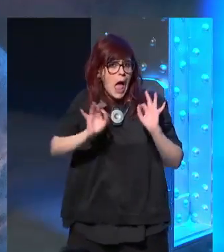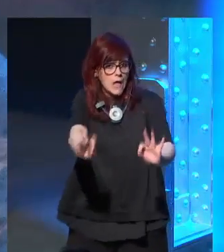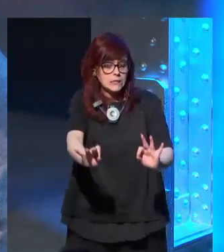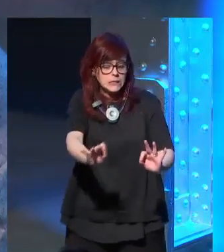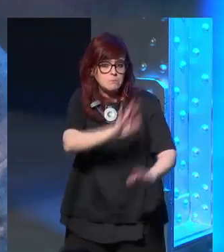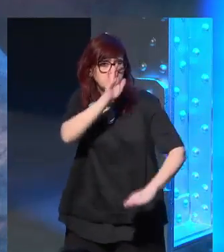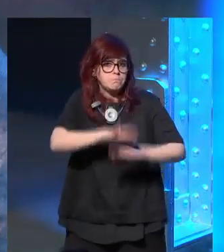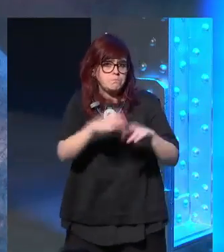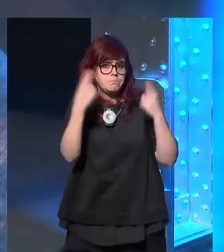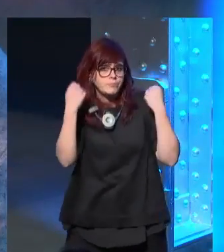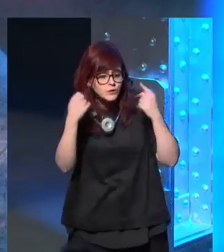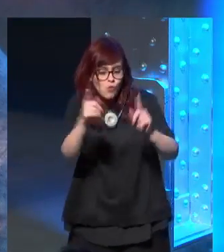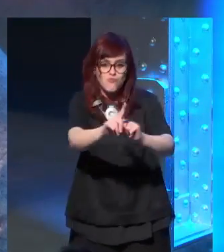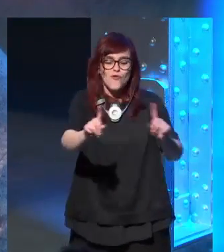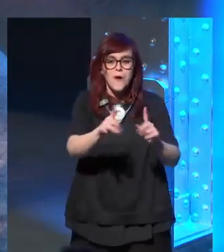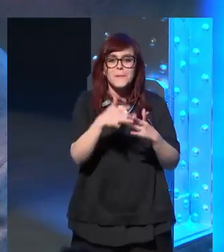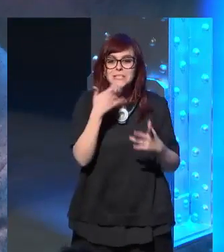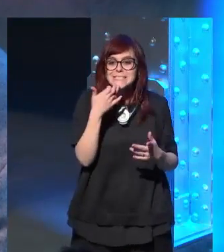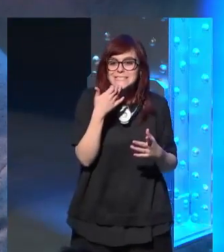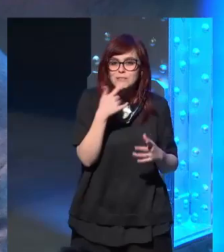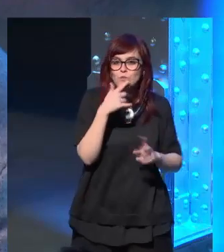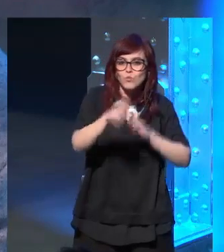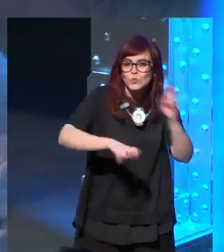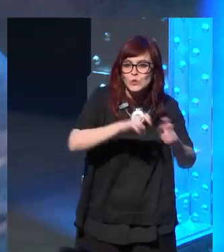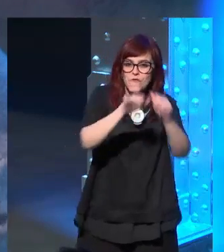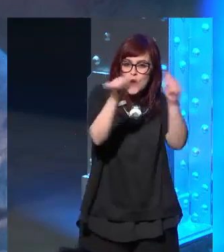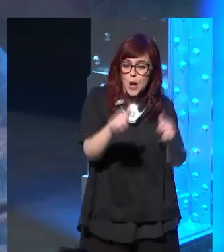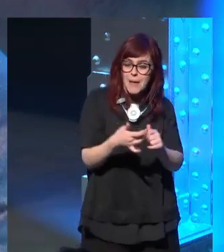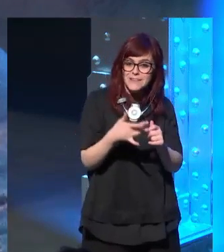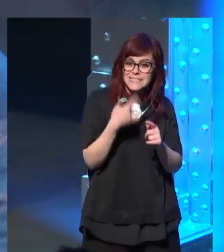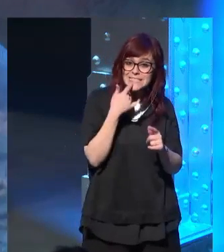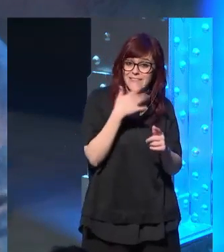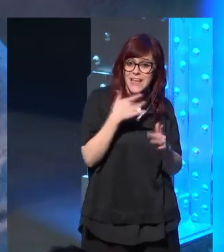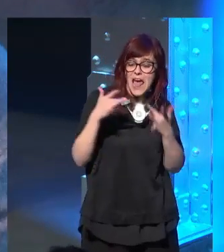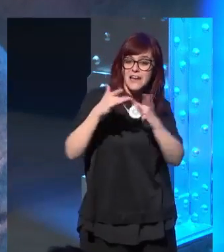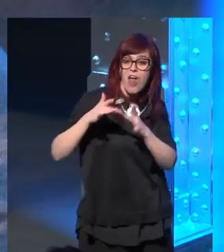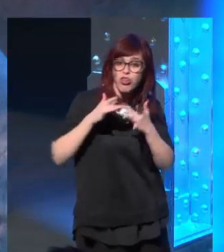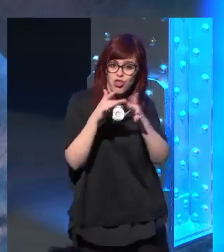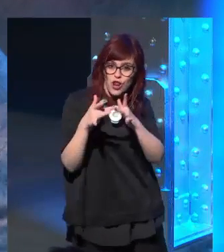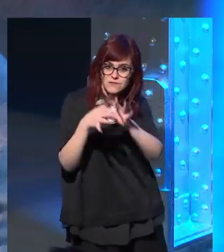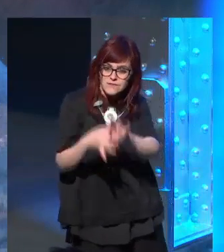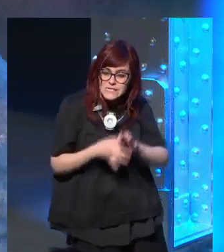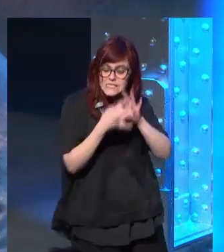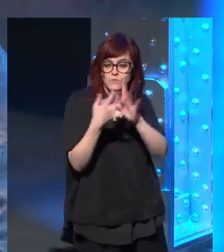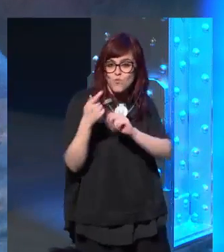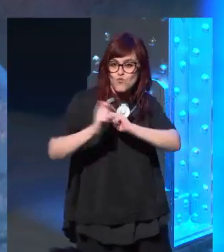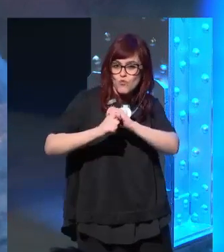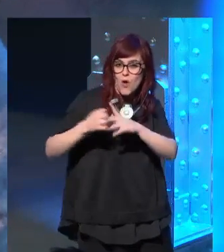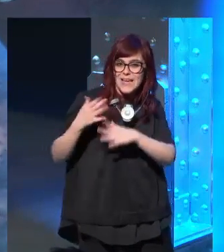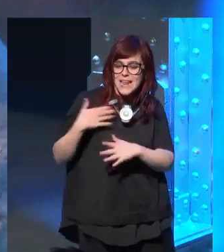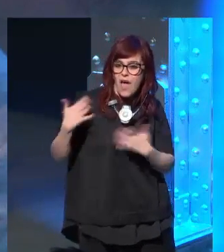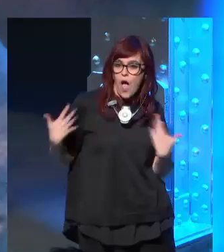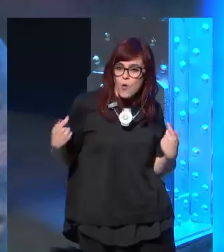But pursuing meaning, pursuing strengthening our relationships, that are some of the things that seems to be